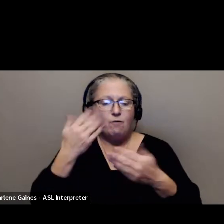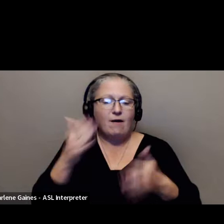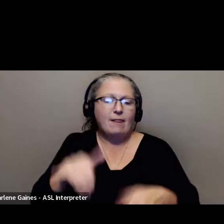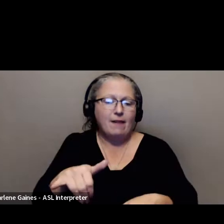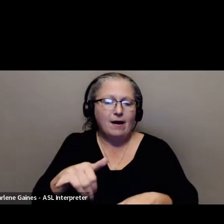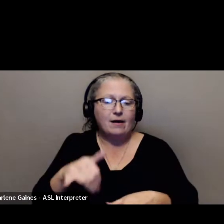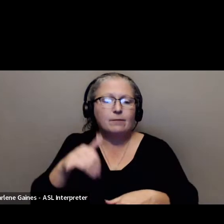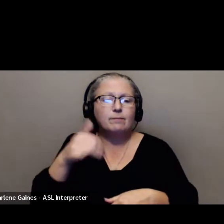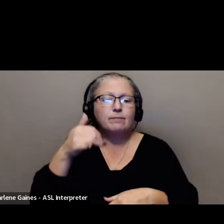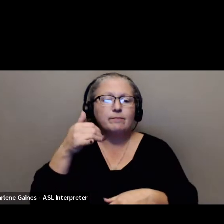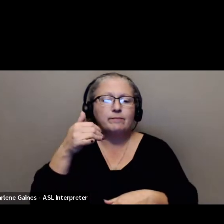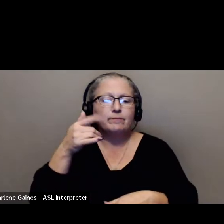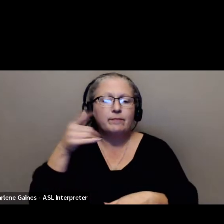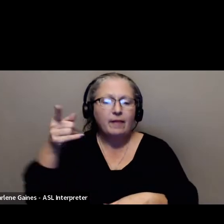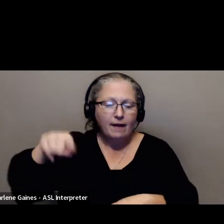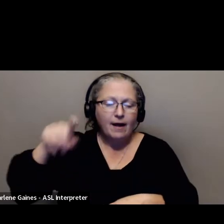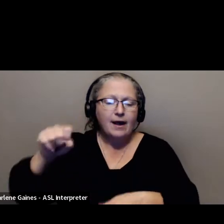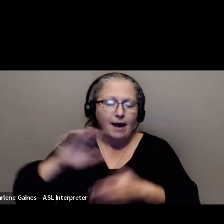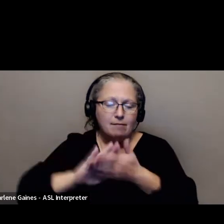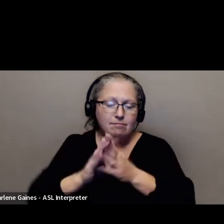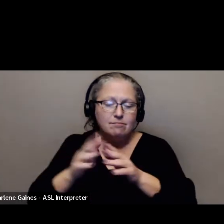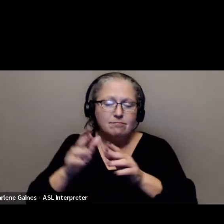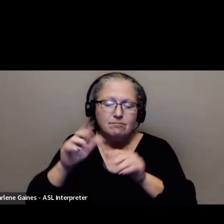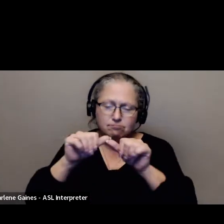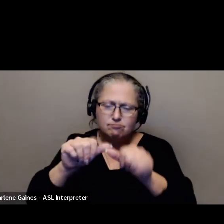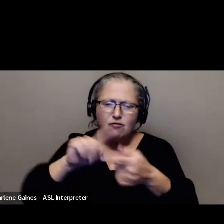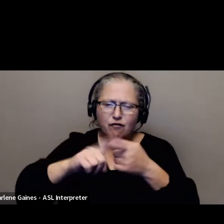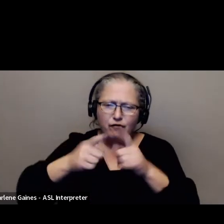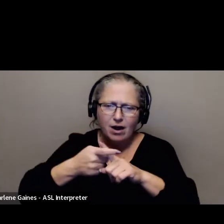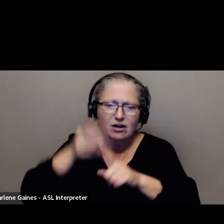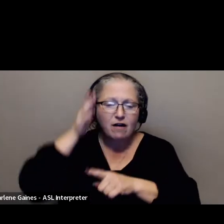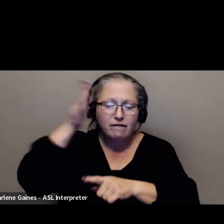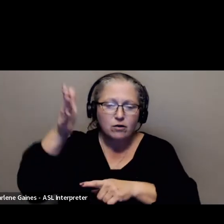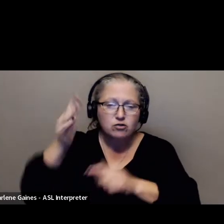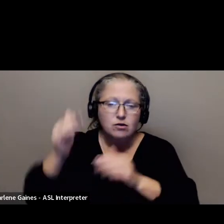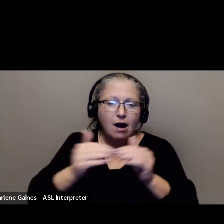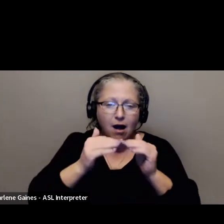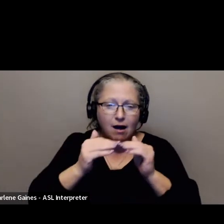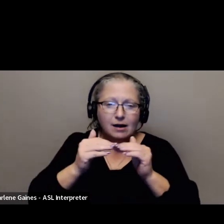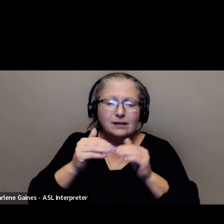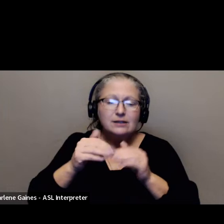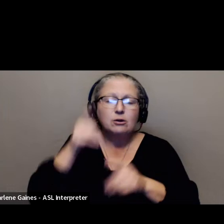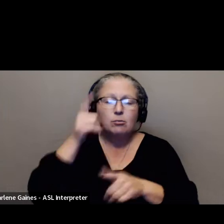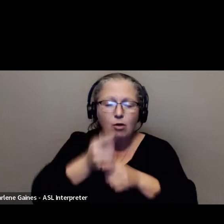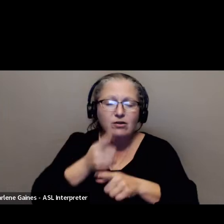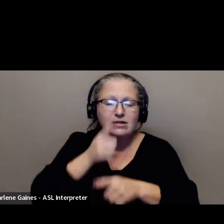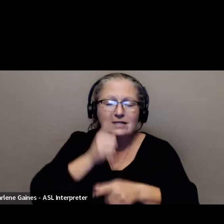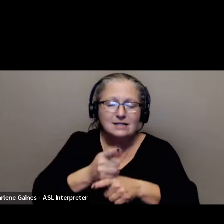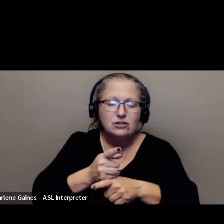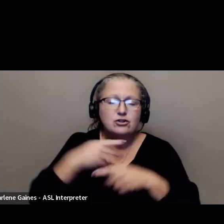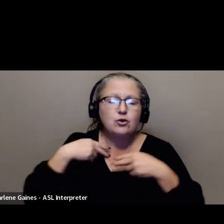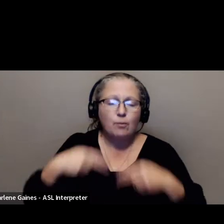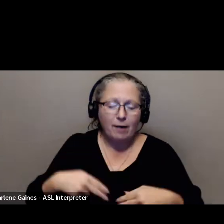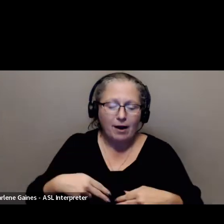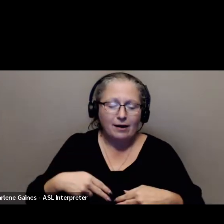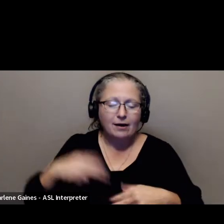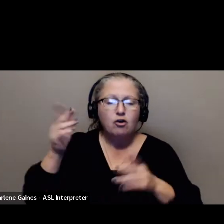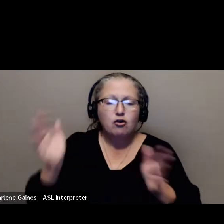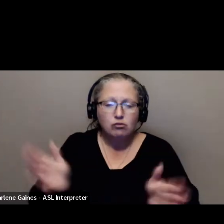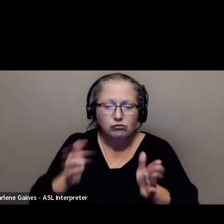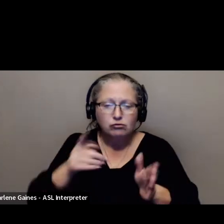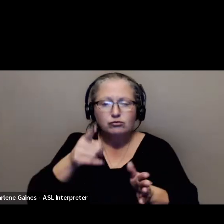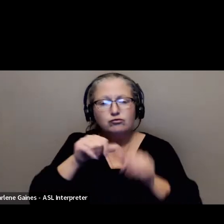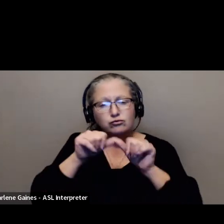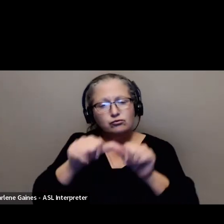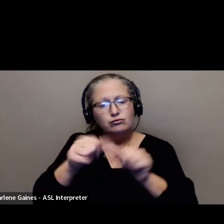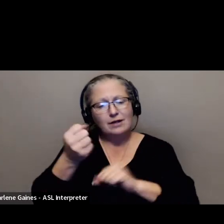them so that they can remain friends, future colleagues, and brothers and sisters in humanity. So I urge you to continue